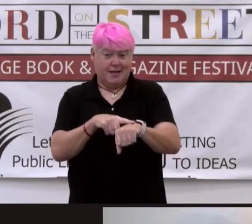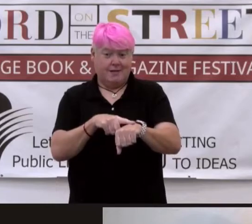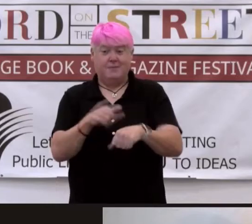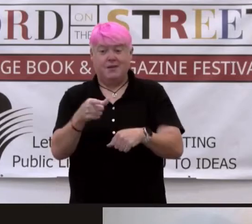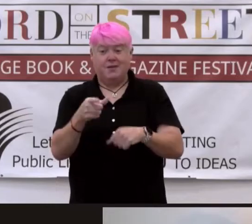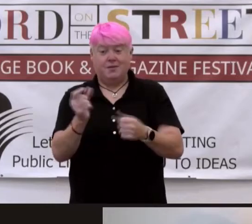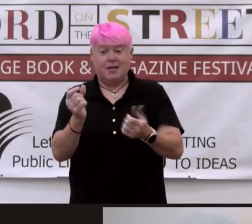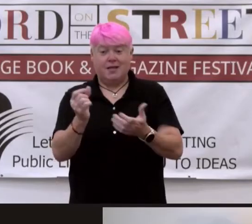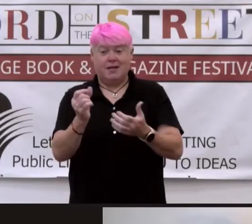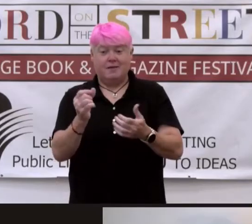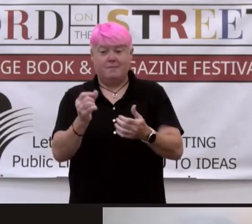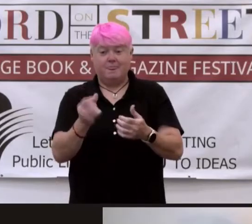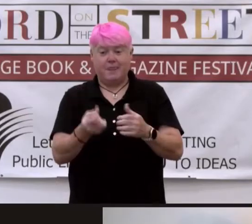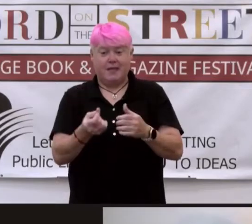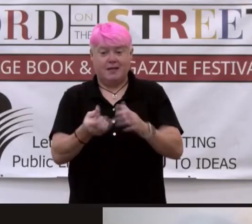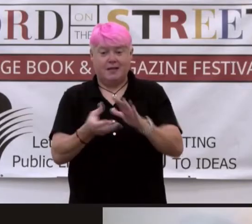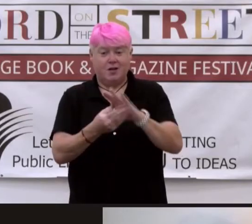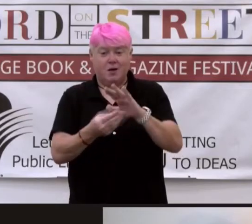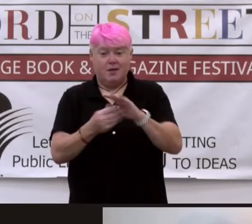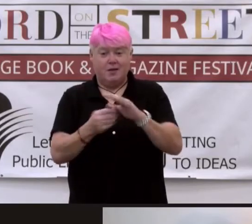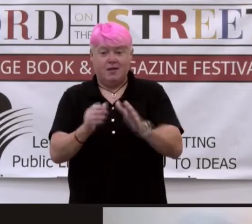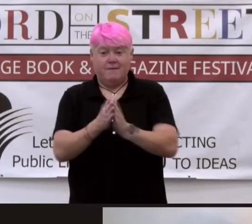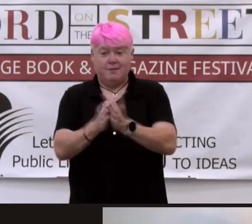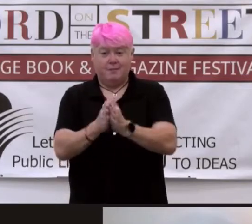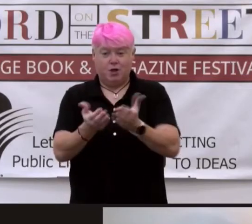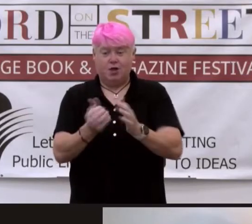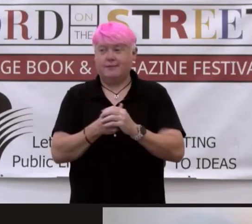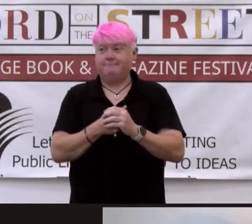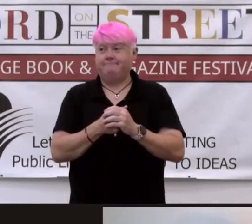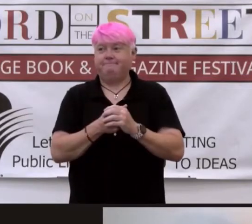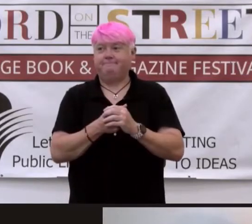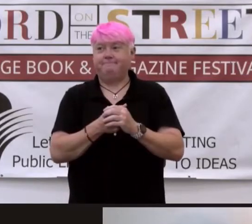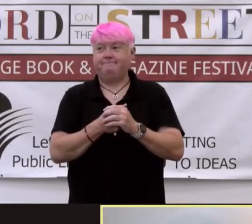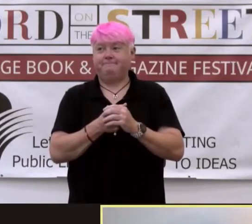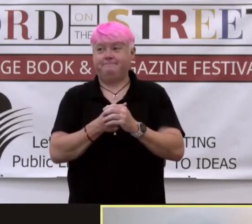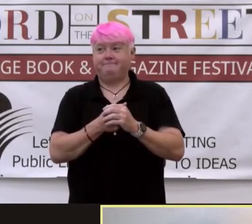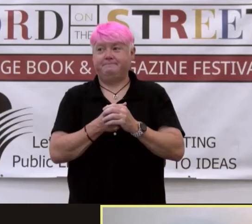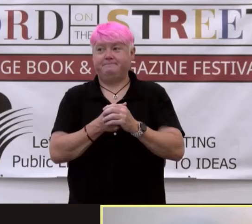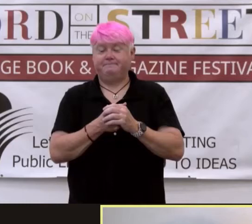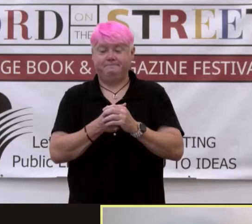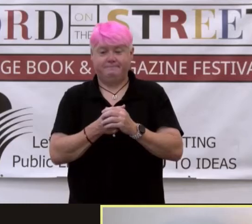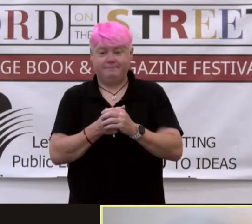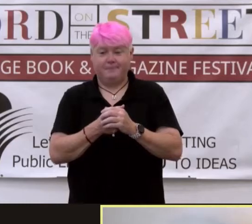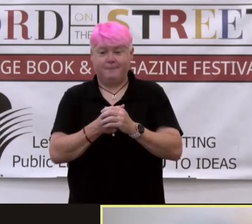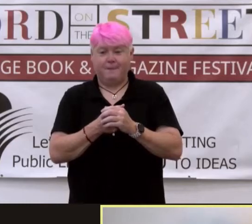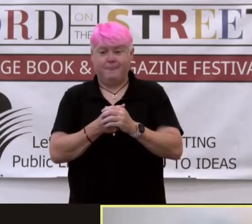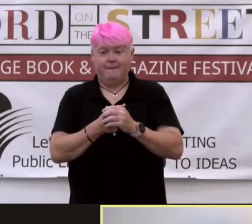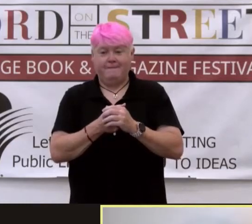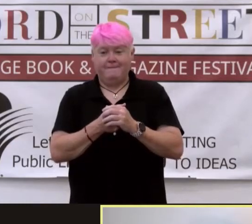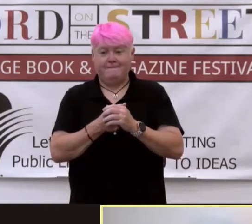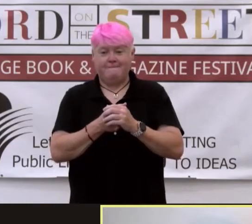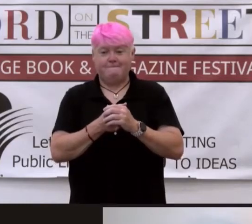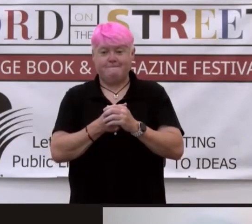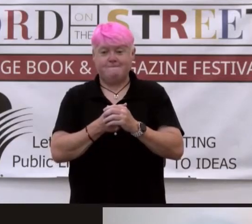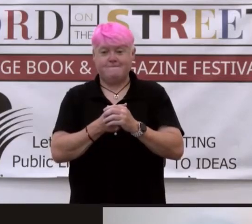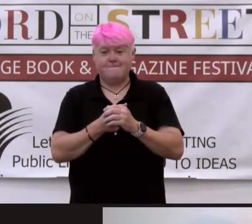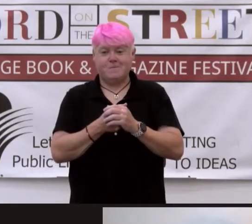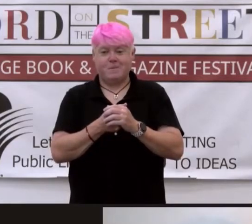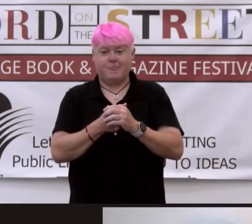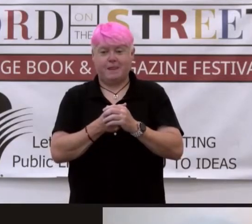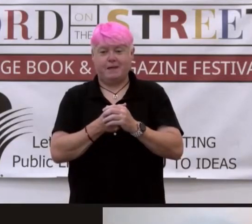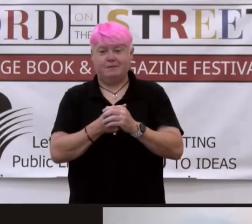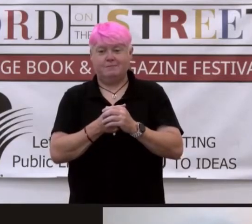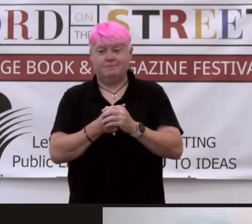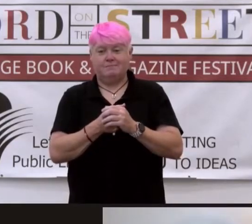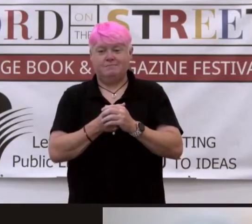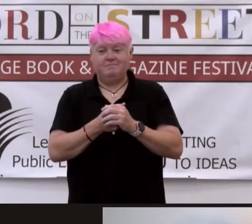of Sadie, hardcover copy of Sadie to give away to our attendees. So